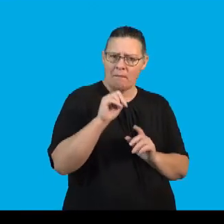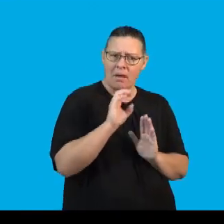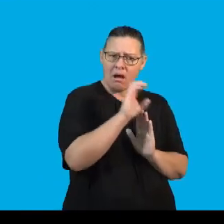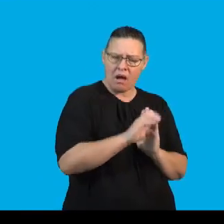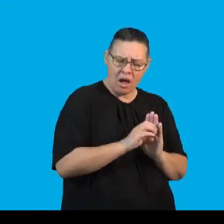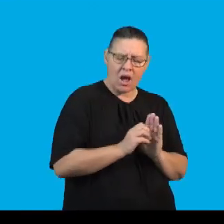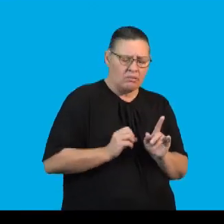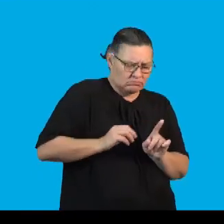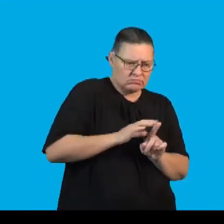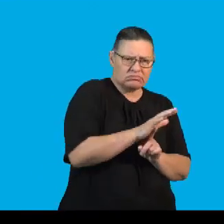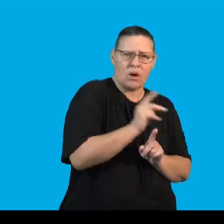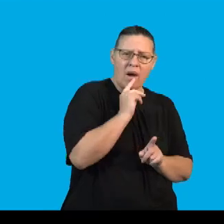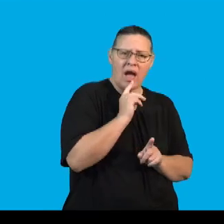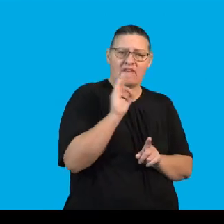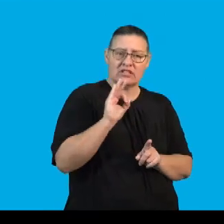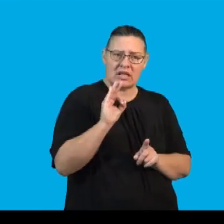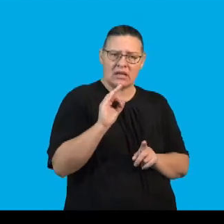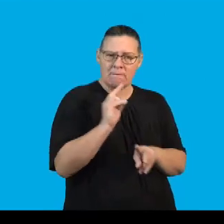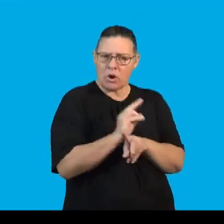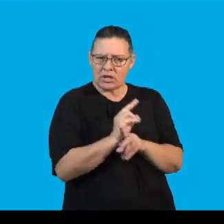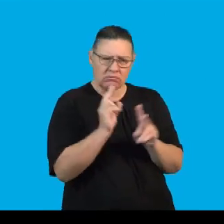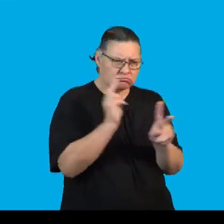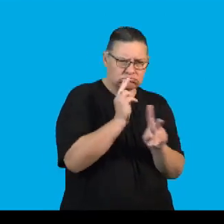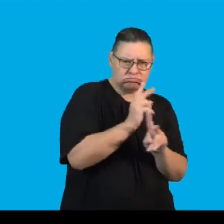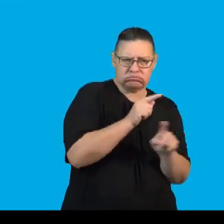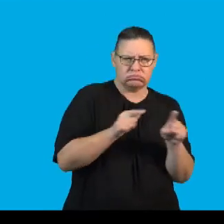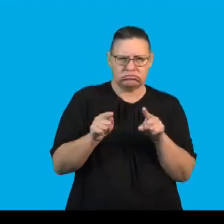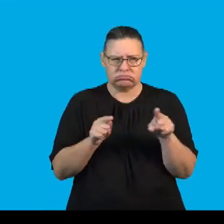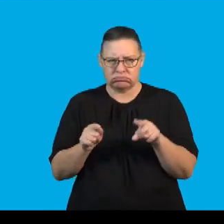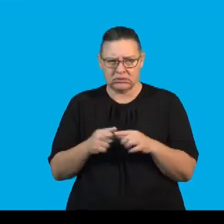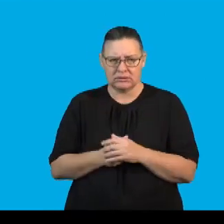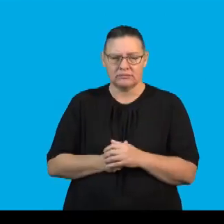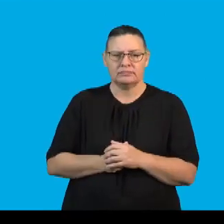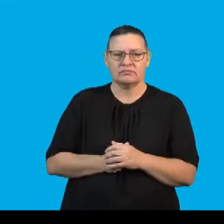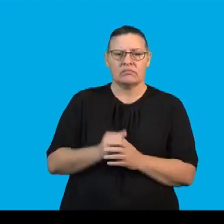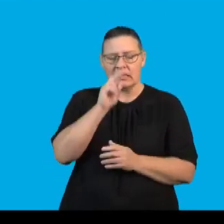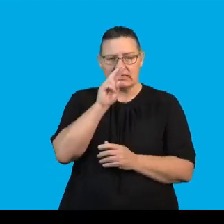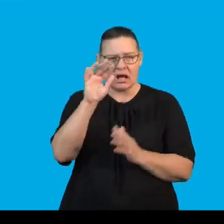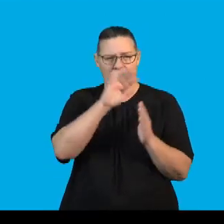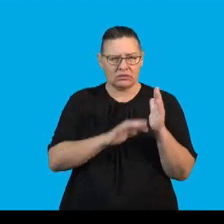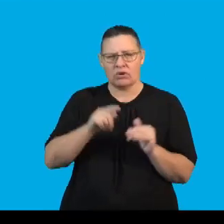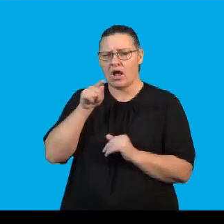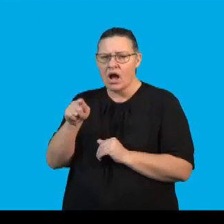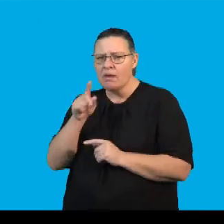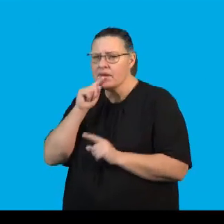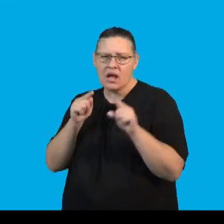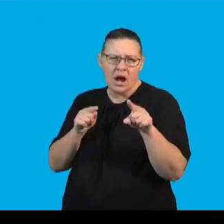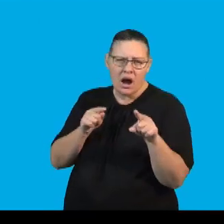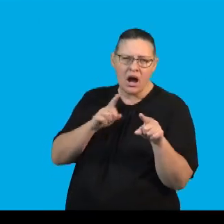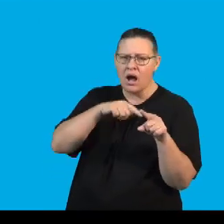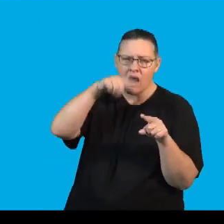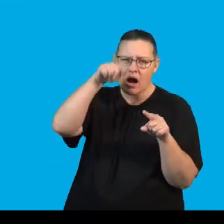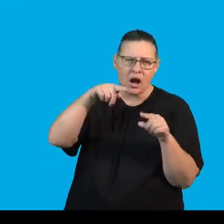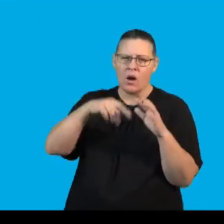appear on the information sheet that is provided with the fertility monitor. Again, You keep checking, you see we've got high